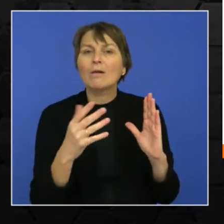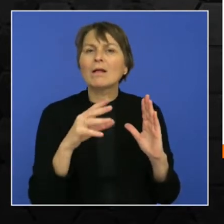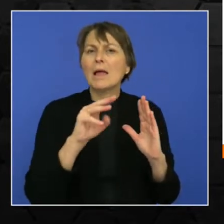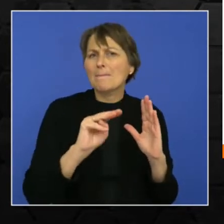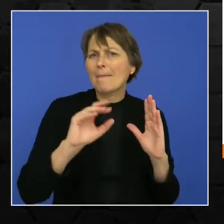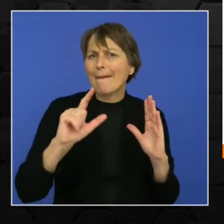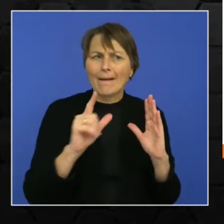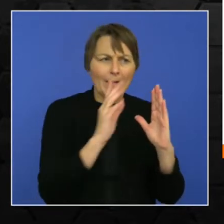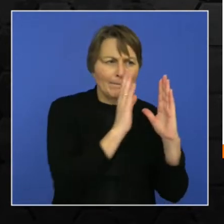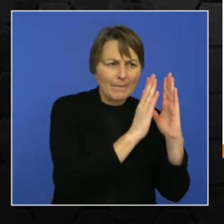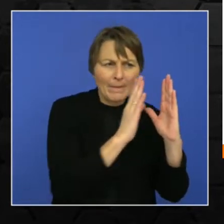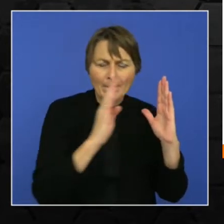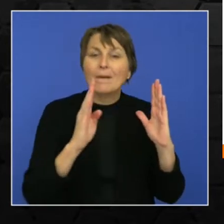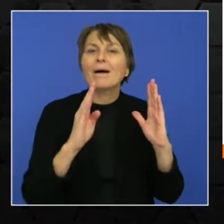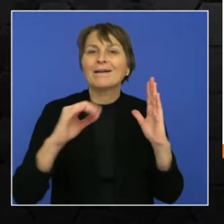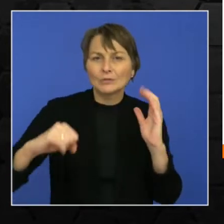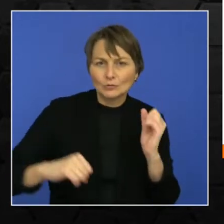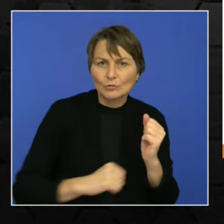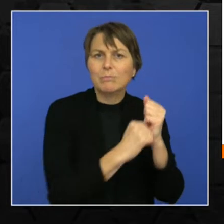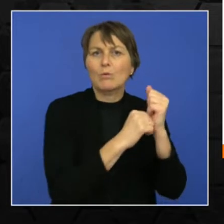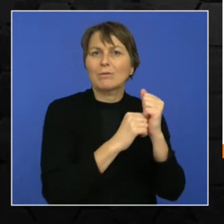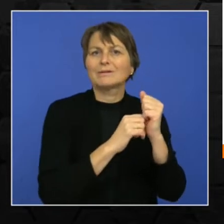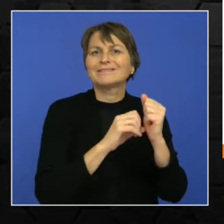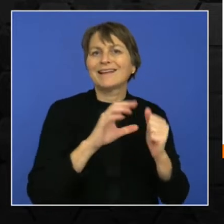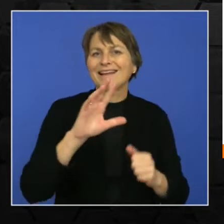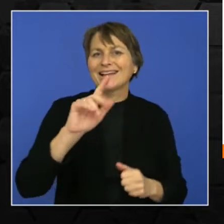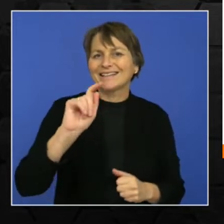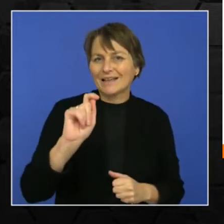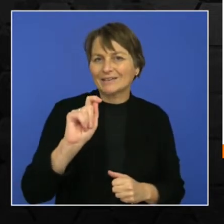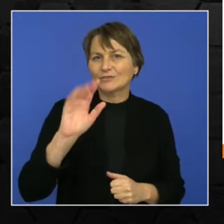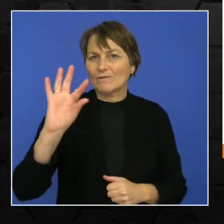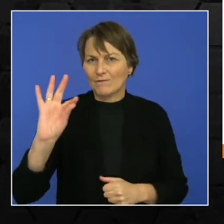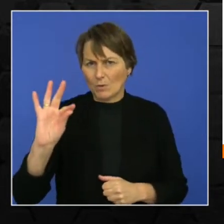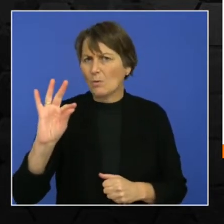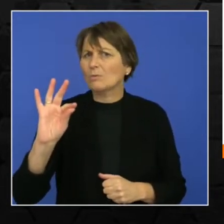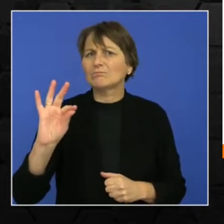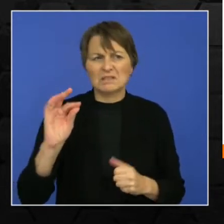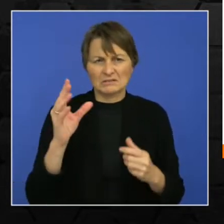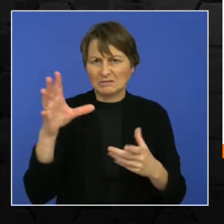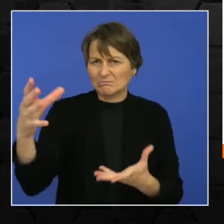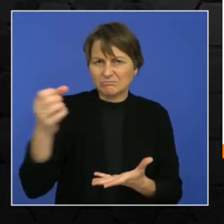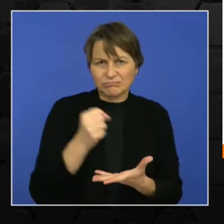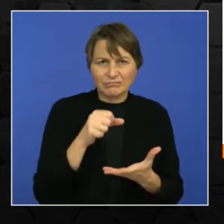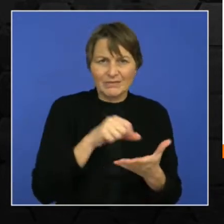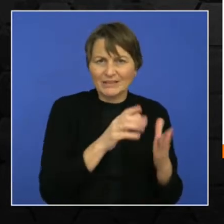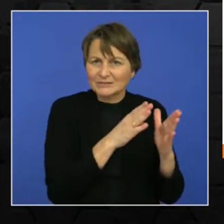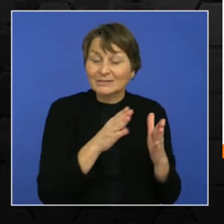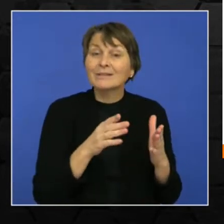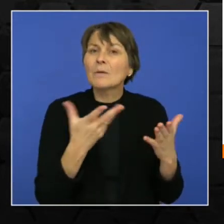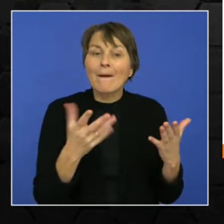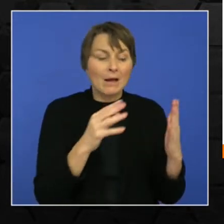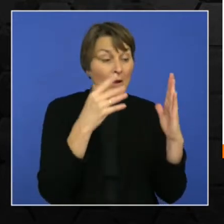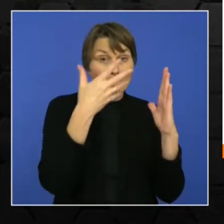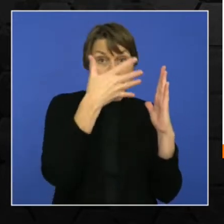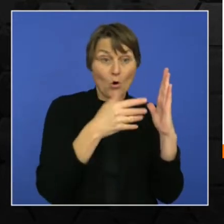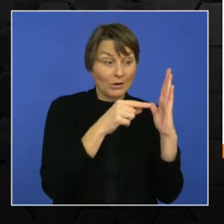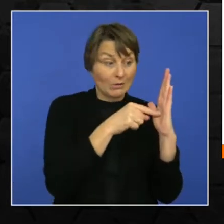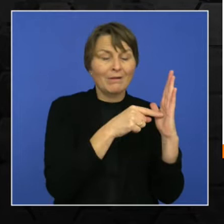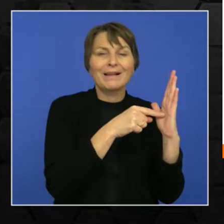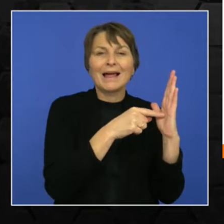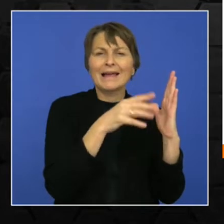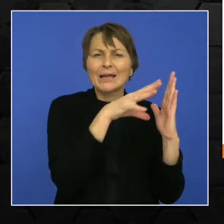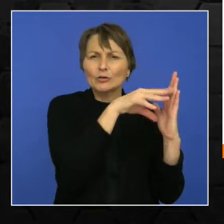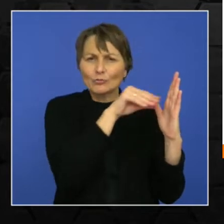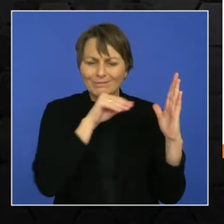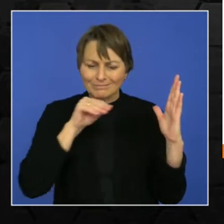by TensorFlow. Again, if you want, you can retrain that existing model that we called transfer learning. At the end, I will show a small